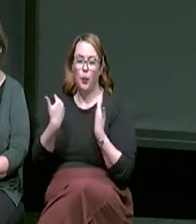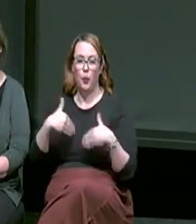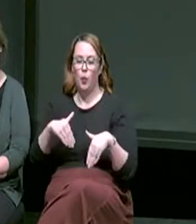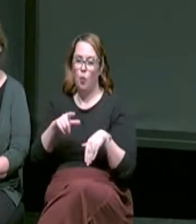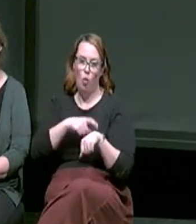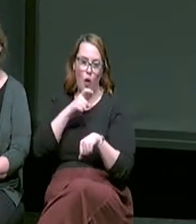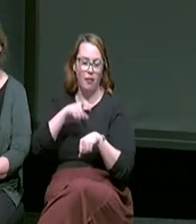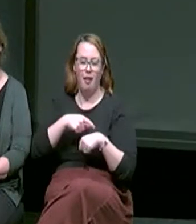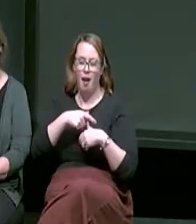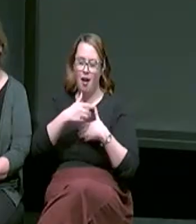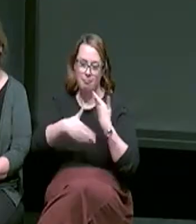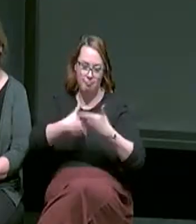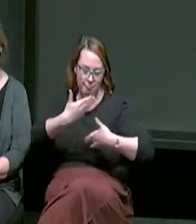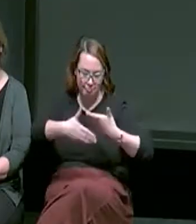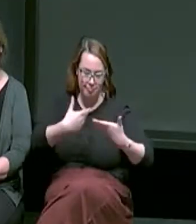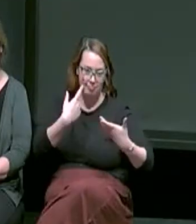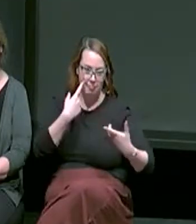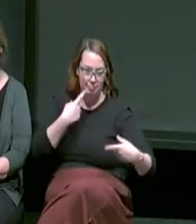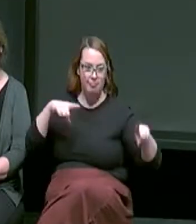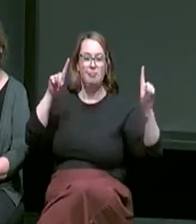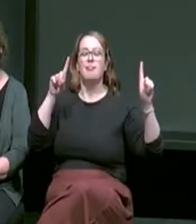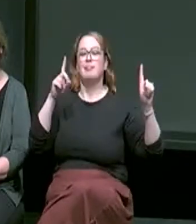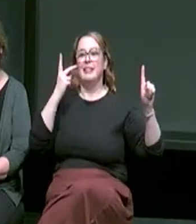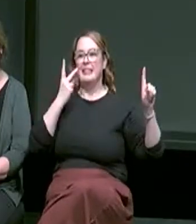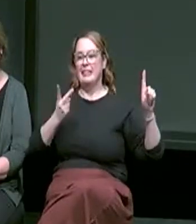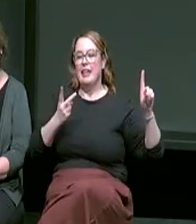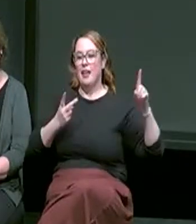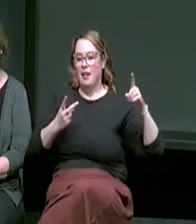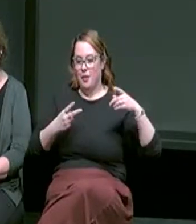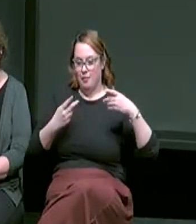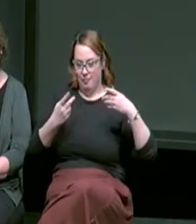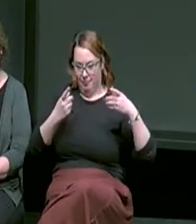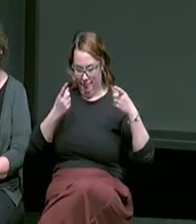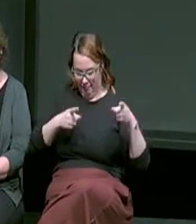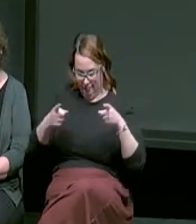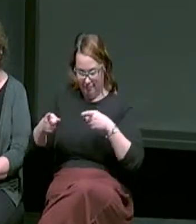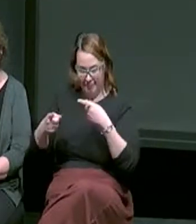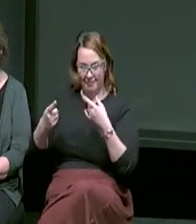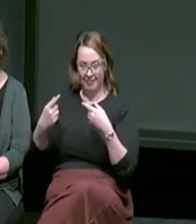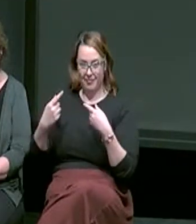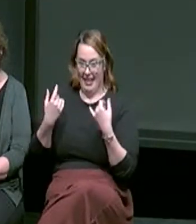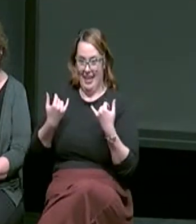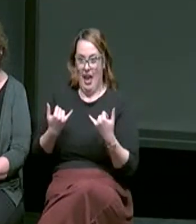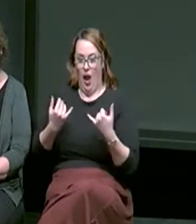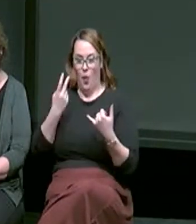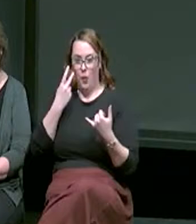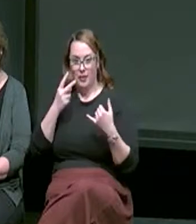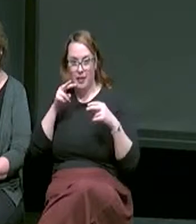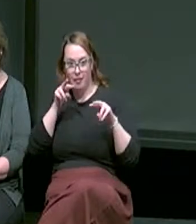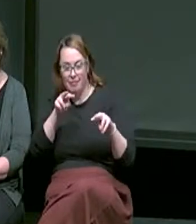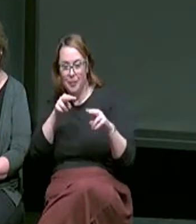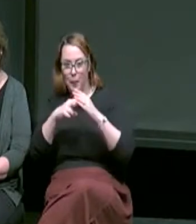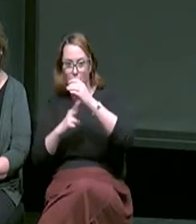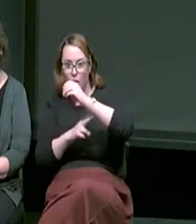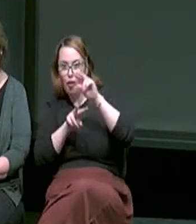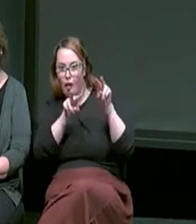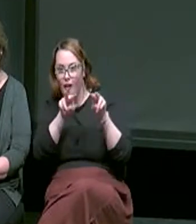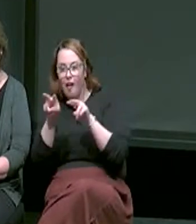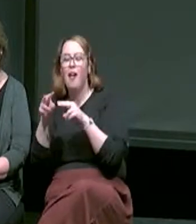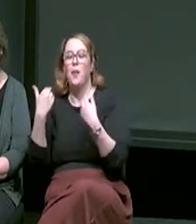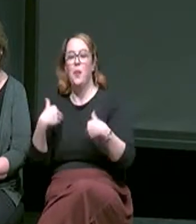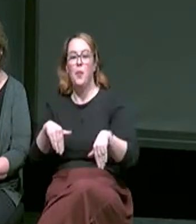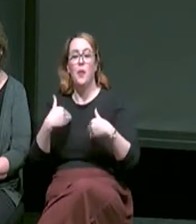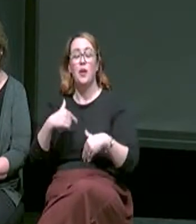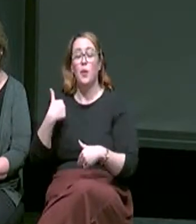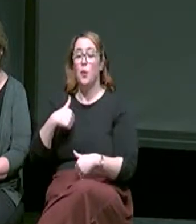time in the making, and now we see the progress firsthand as we go over the bridge. And so I think